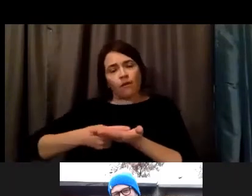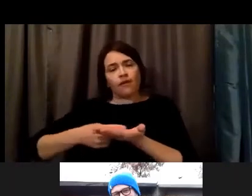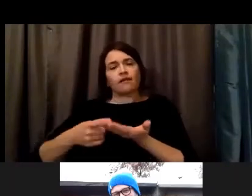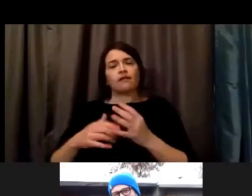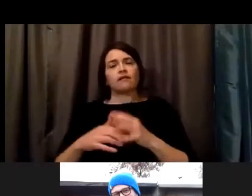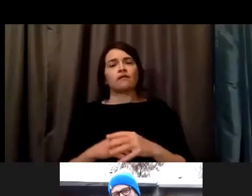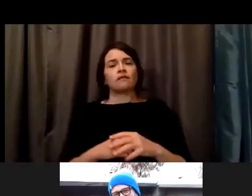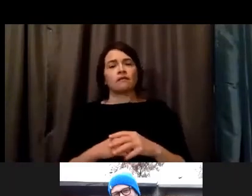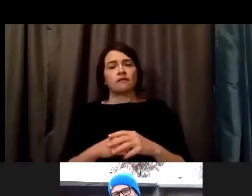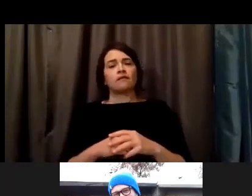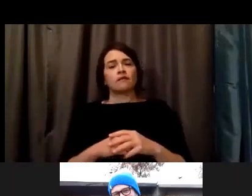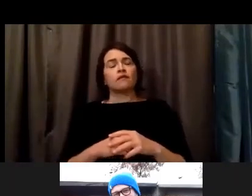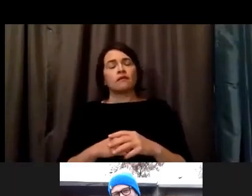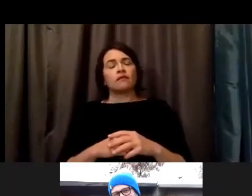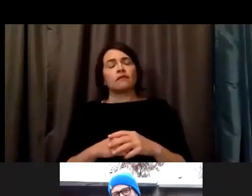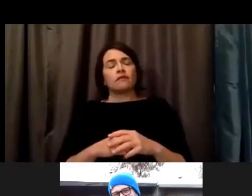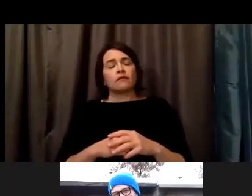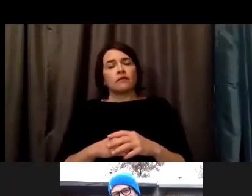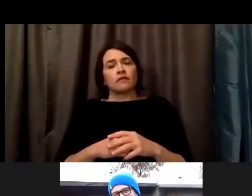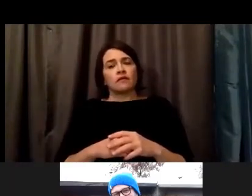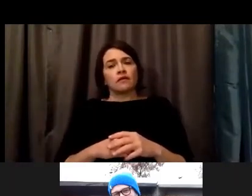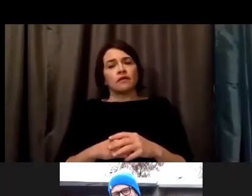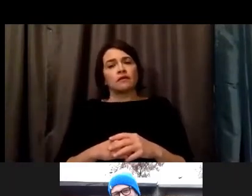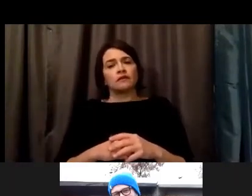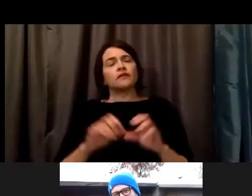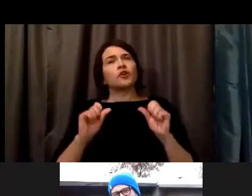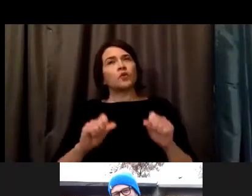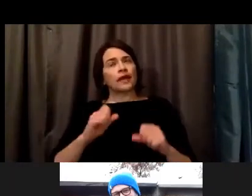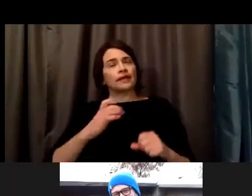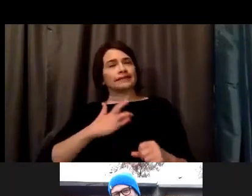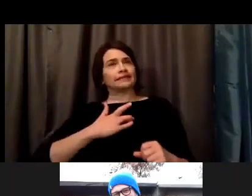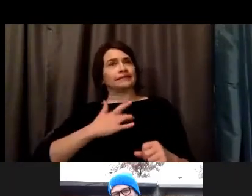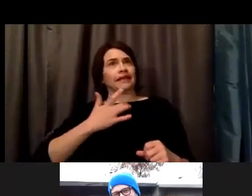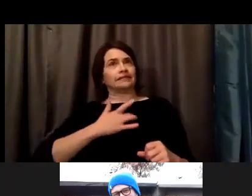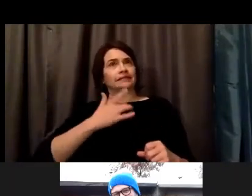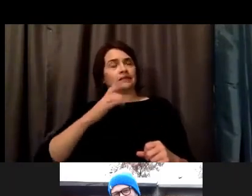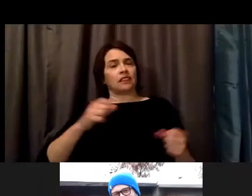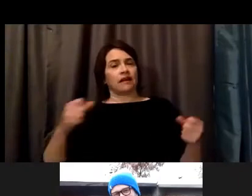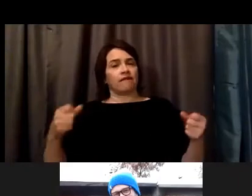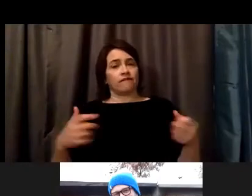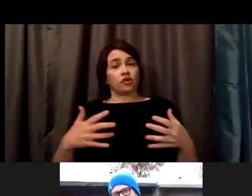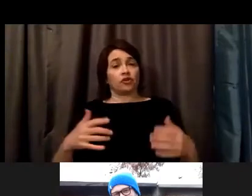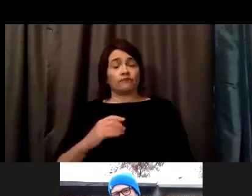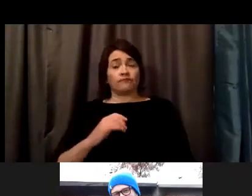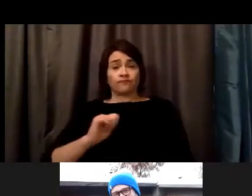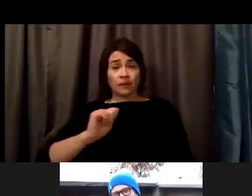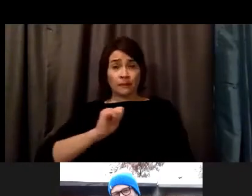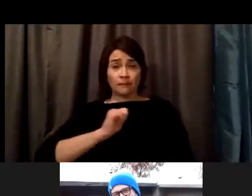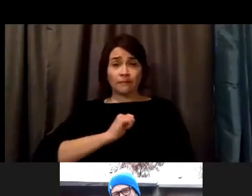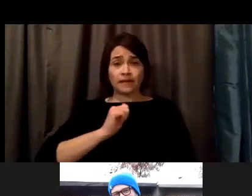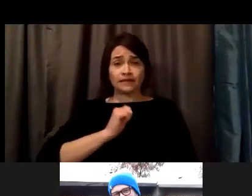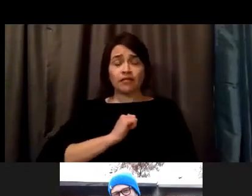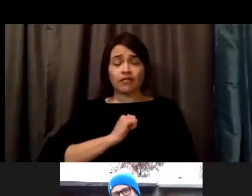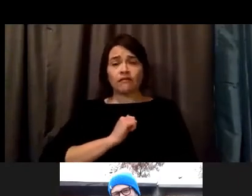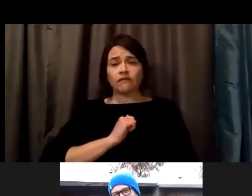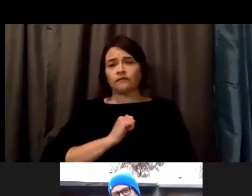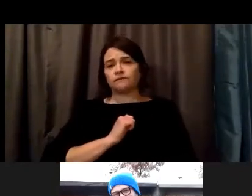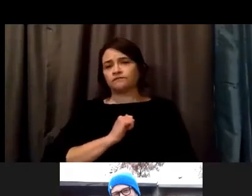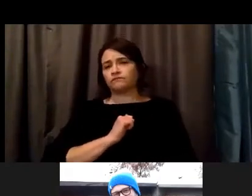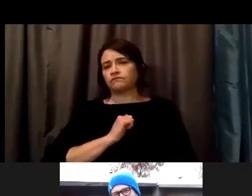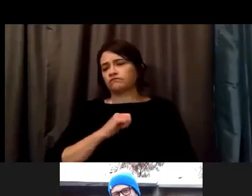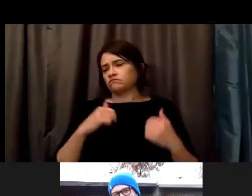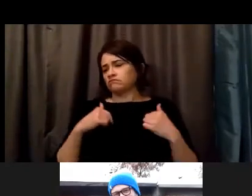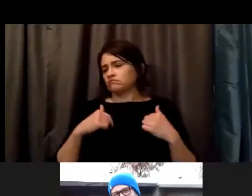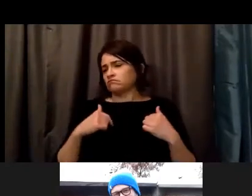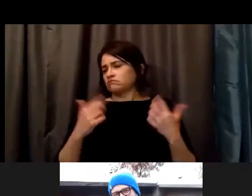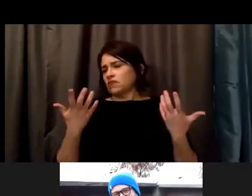will sense it, because myself, after having given hundreds of